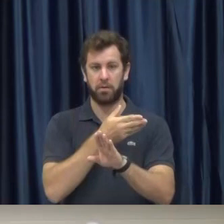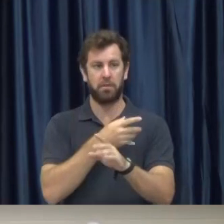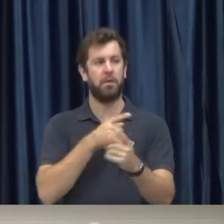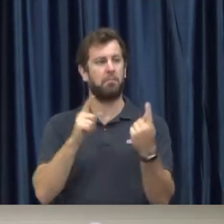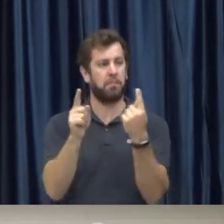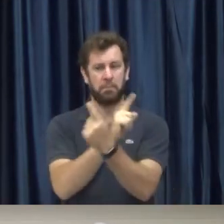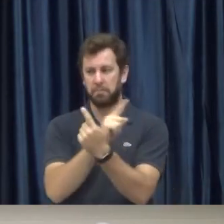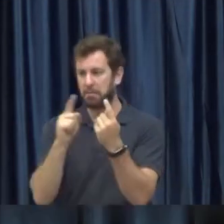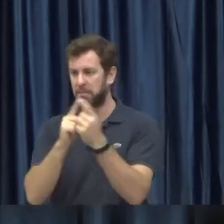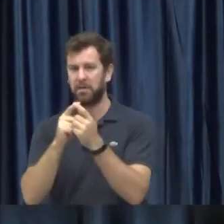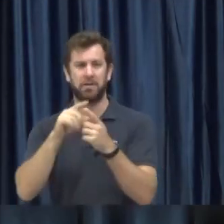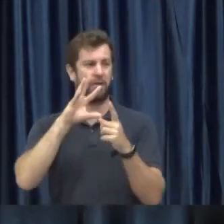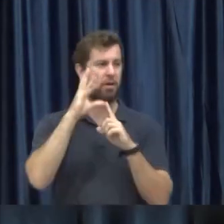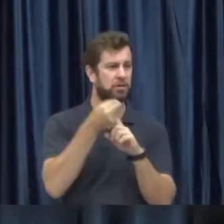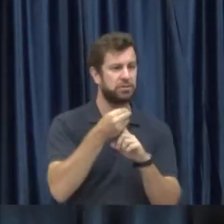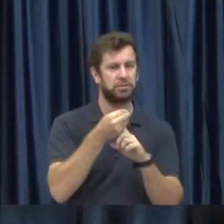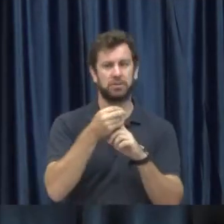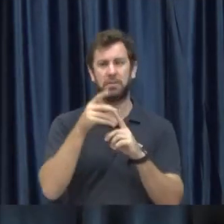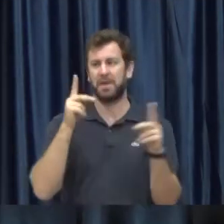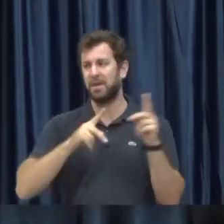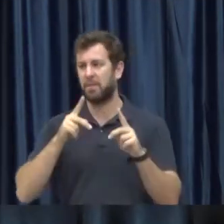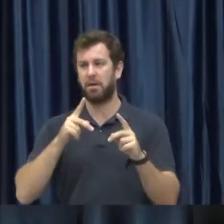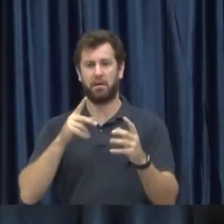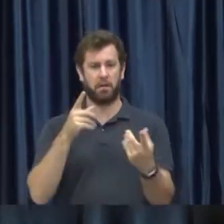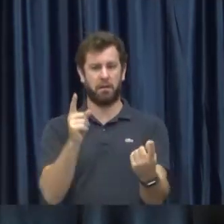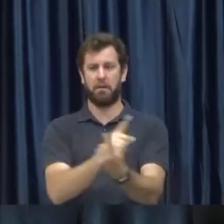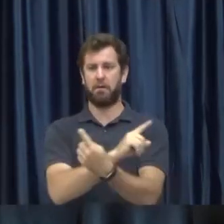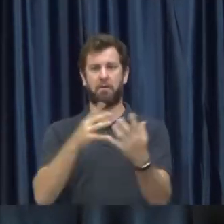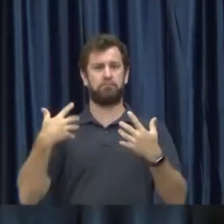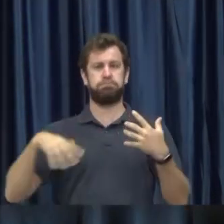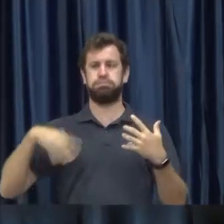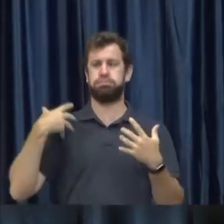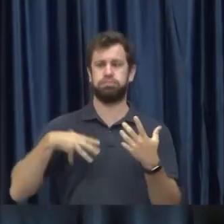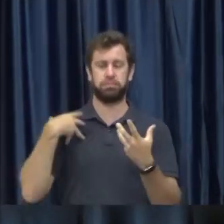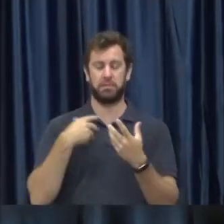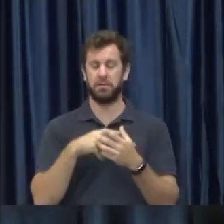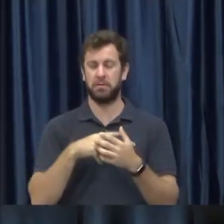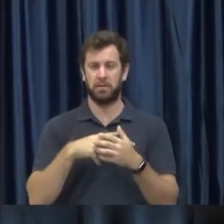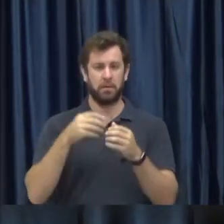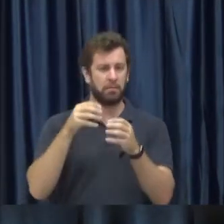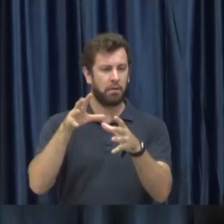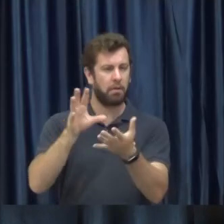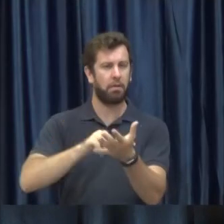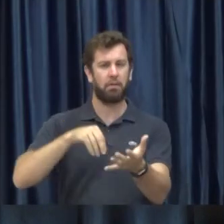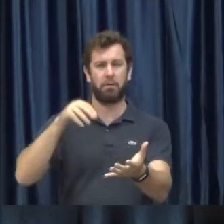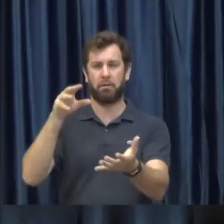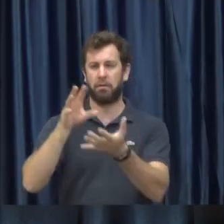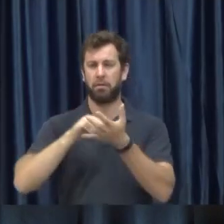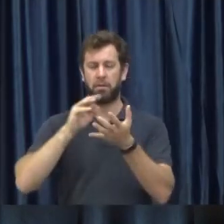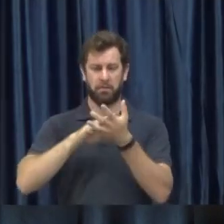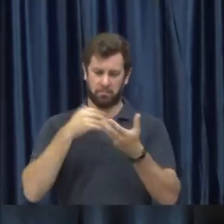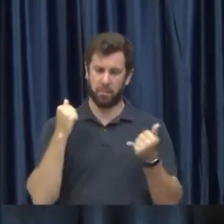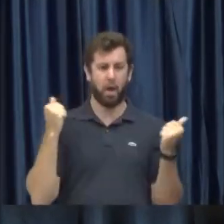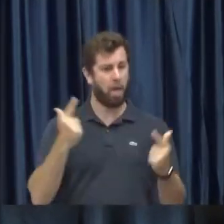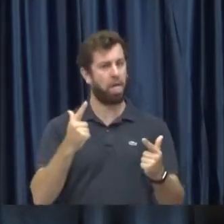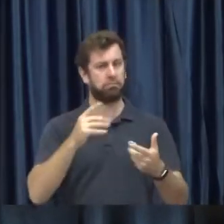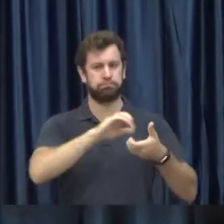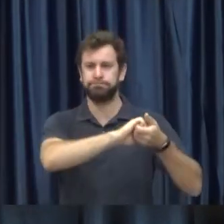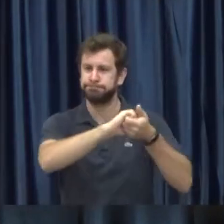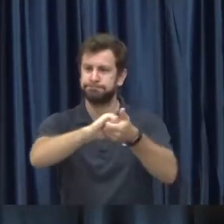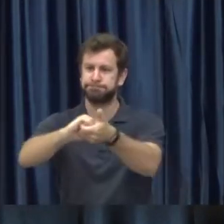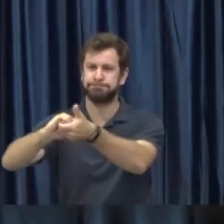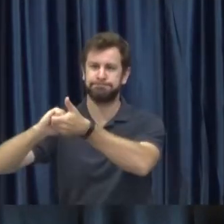before, cultures. And we were all together, united. We made salat